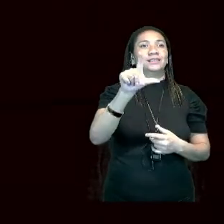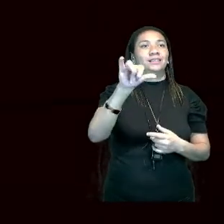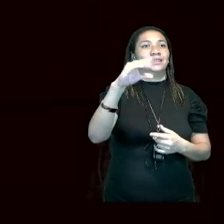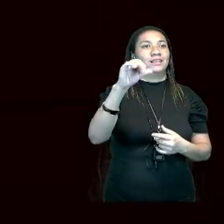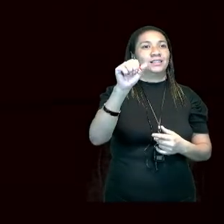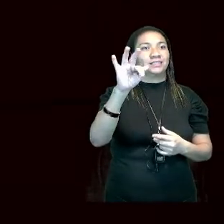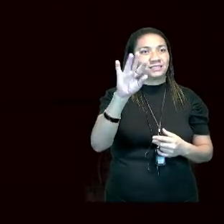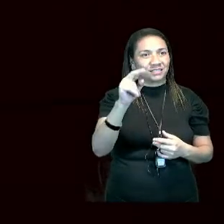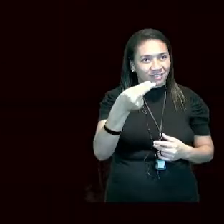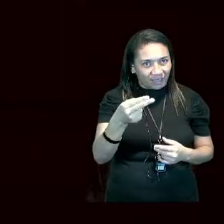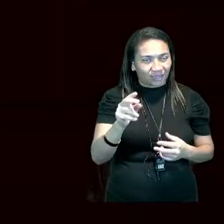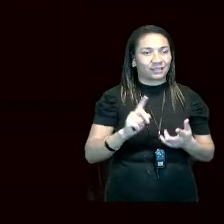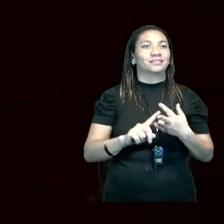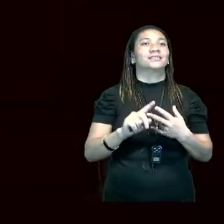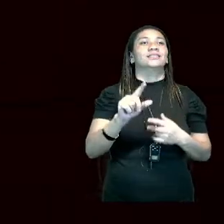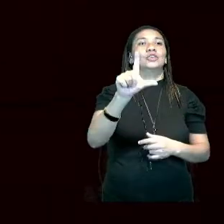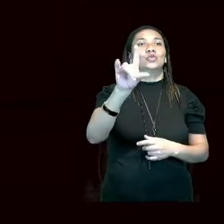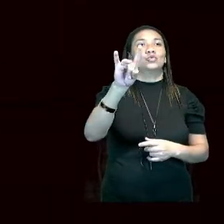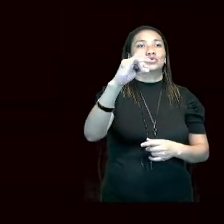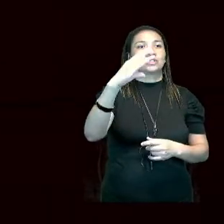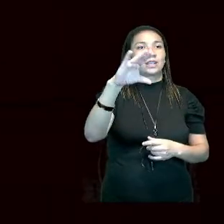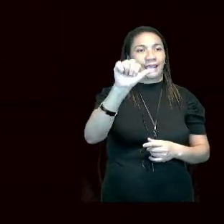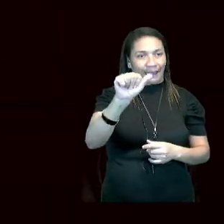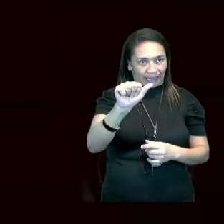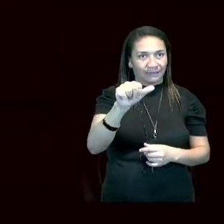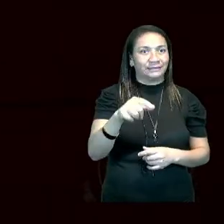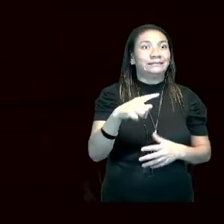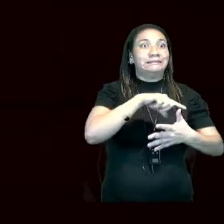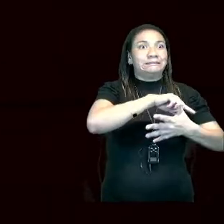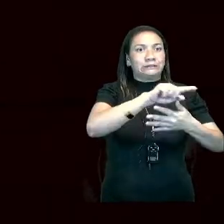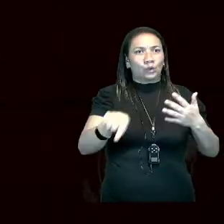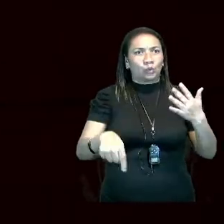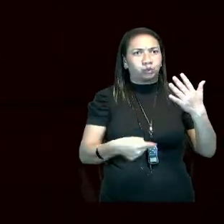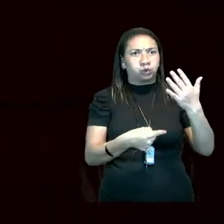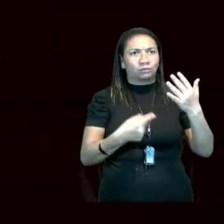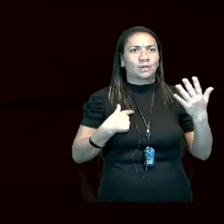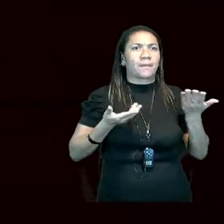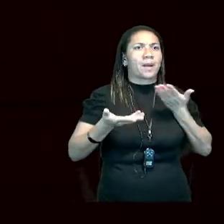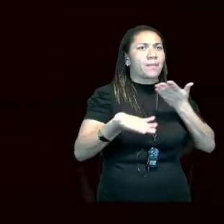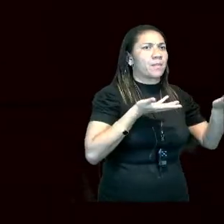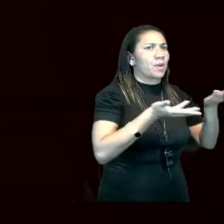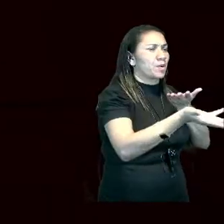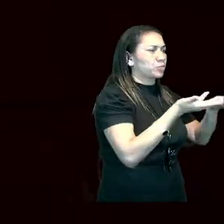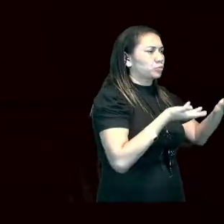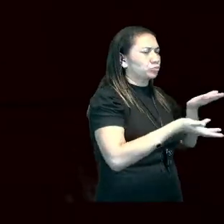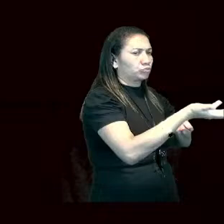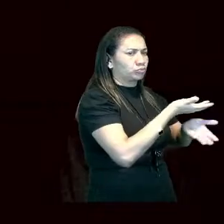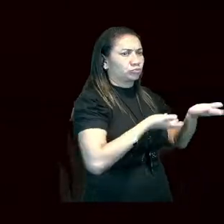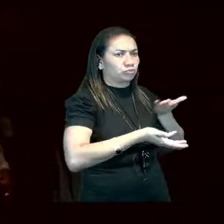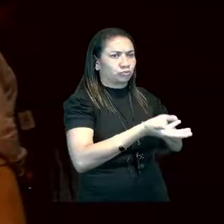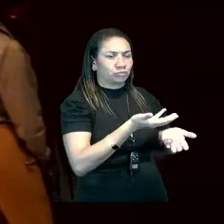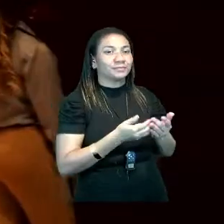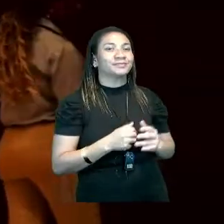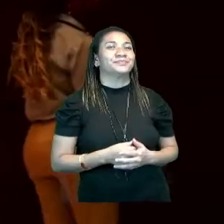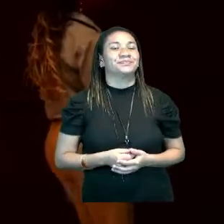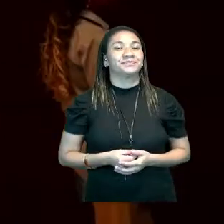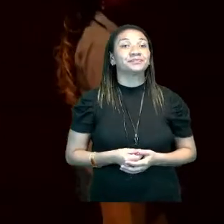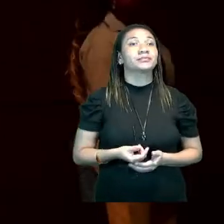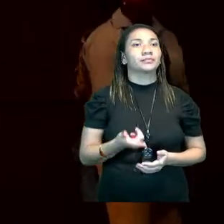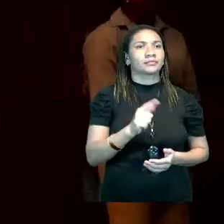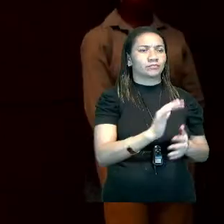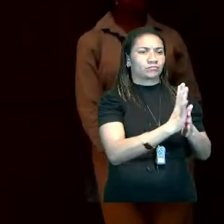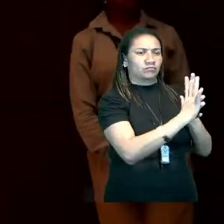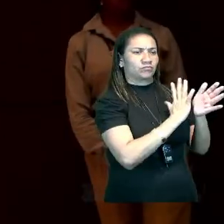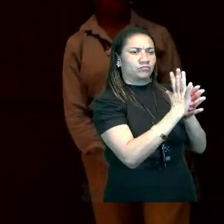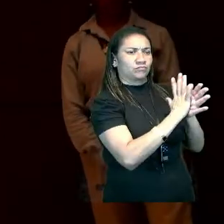Quiñones, Consuelo Cruz Arboleda, and Lucia Solis. This conversation, moderated